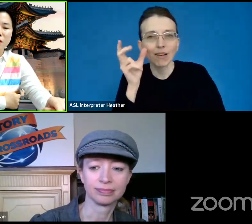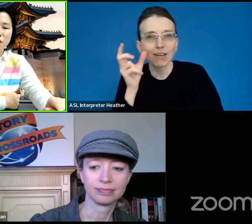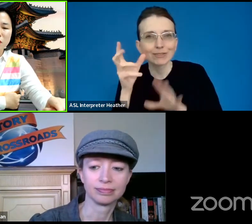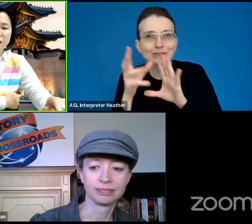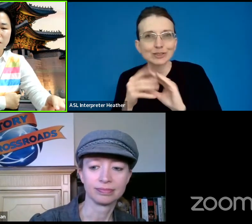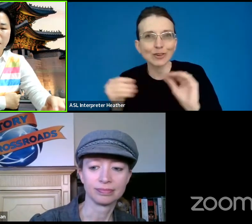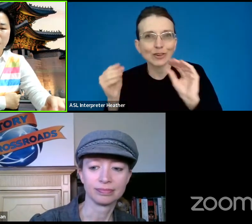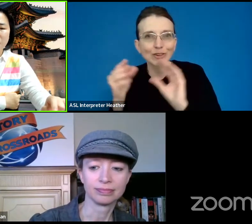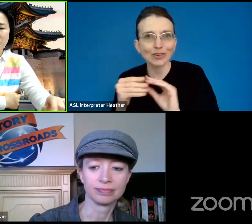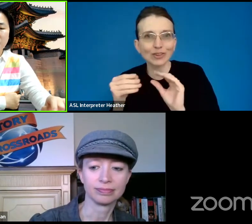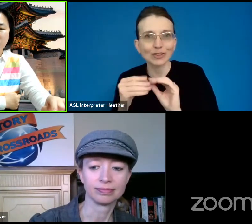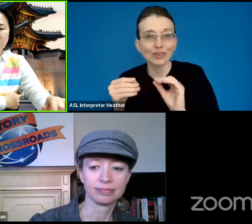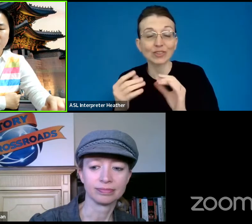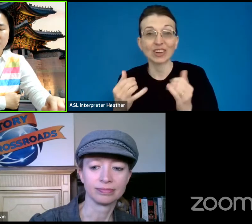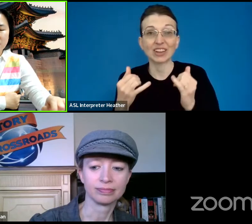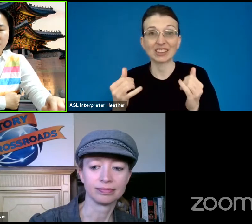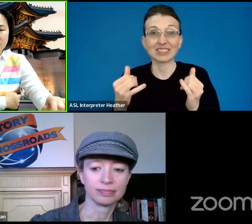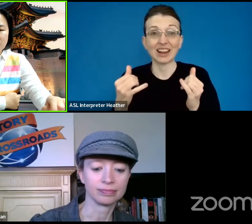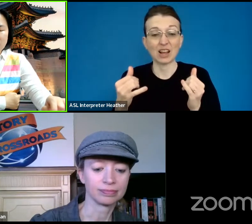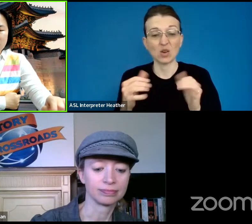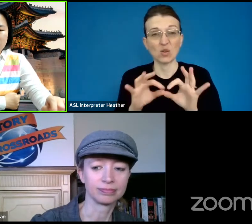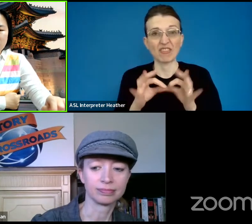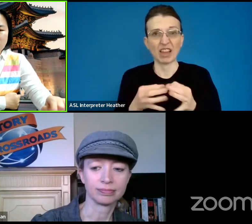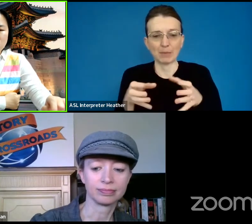Nowadays, in the nuclear family era,